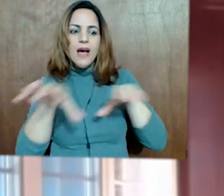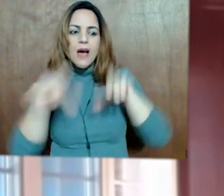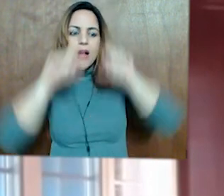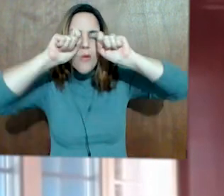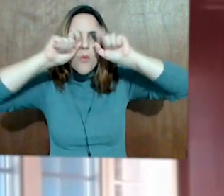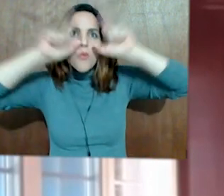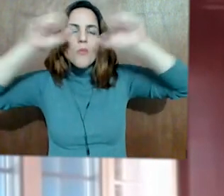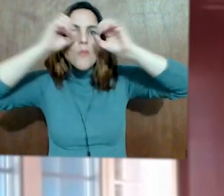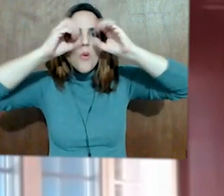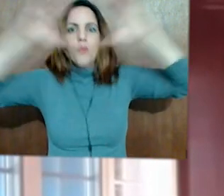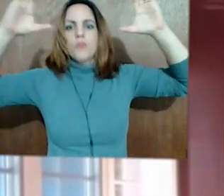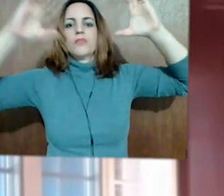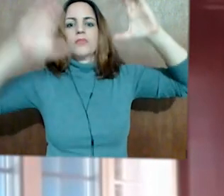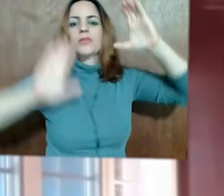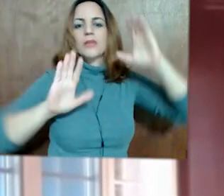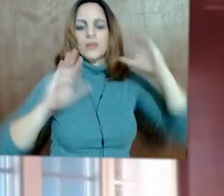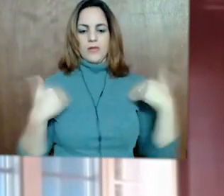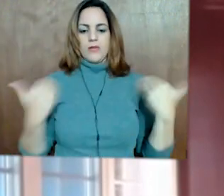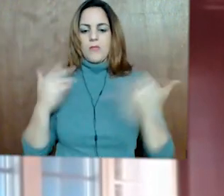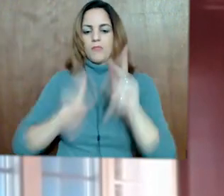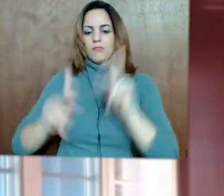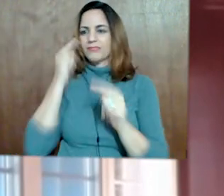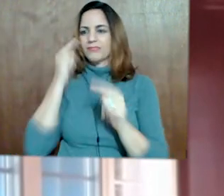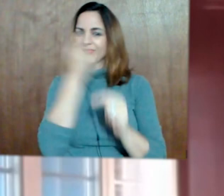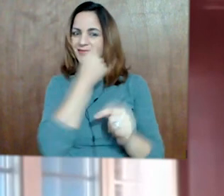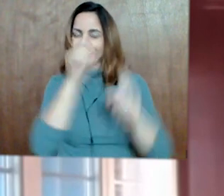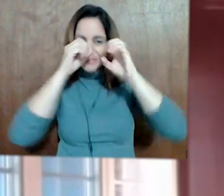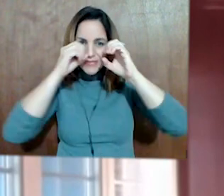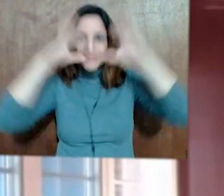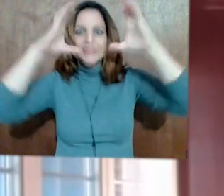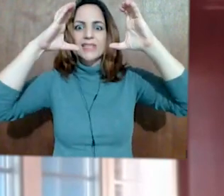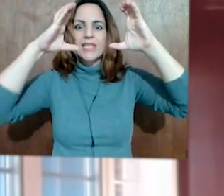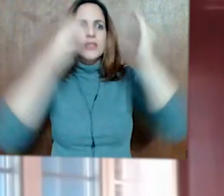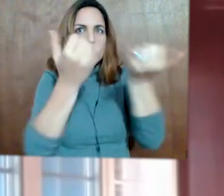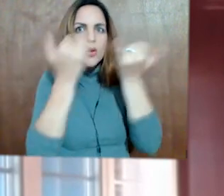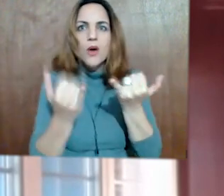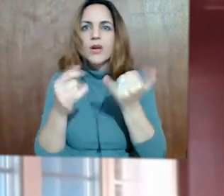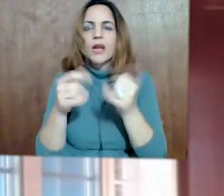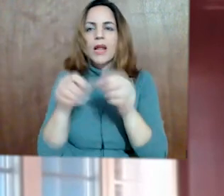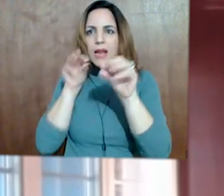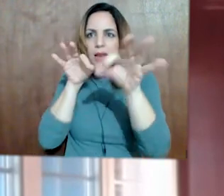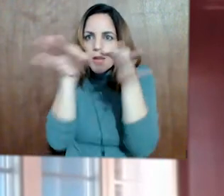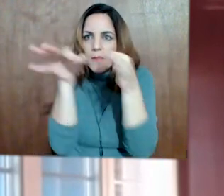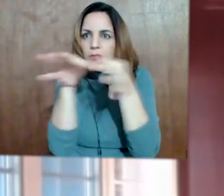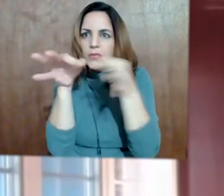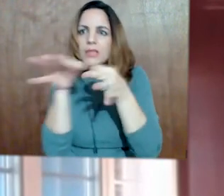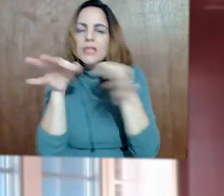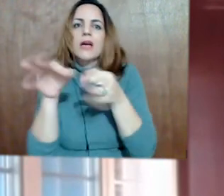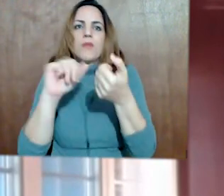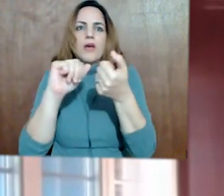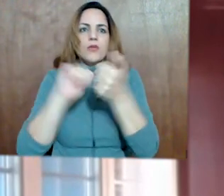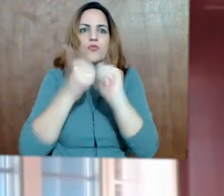Americans back then, to say, hey, colonialism must end everywhere. And I think for the United States, that really